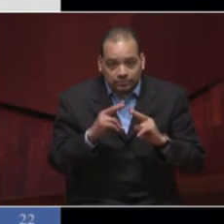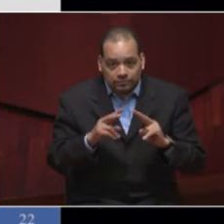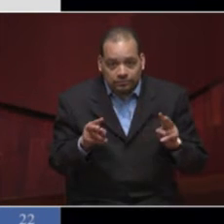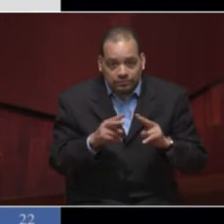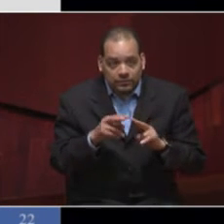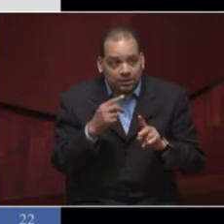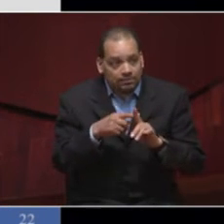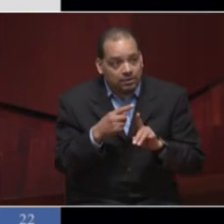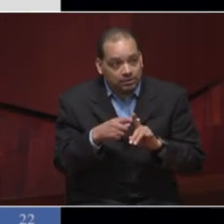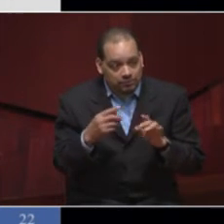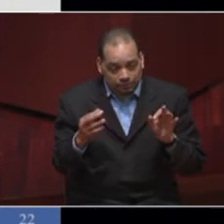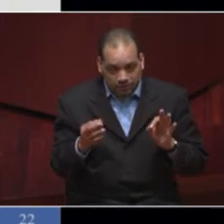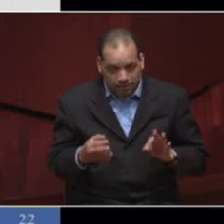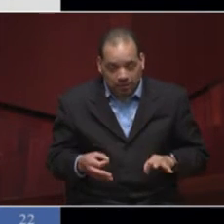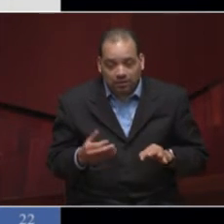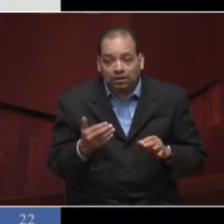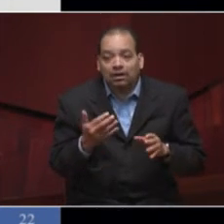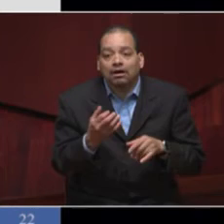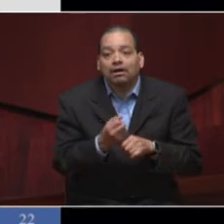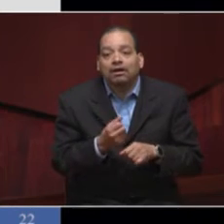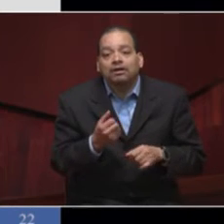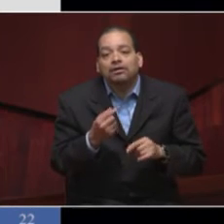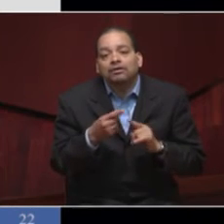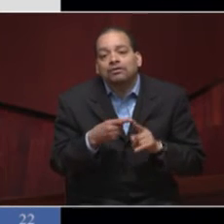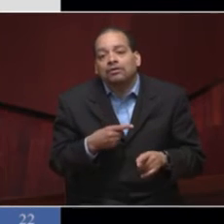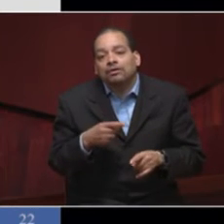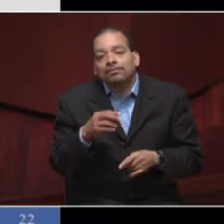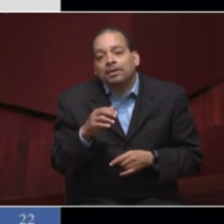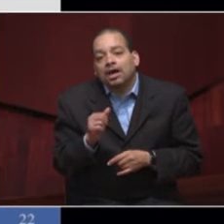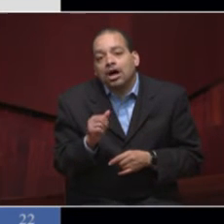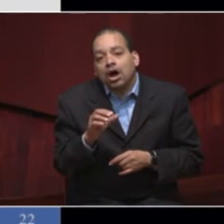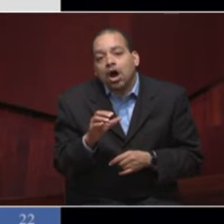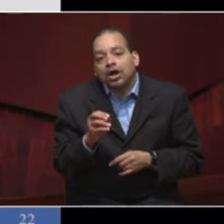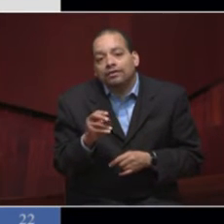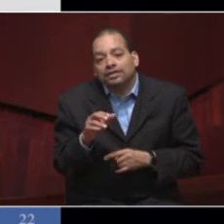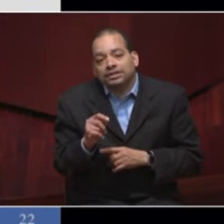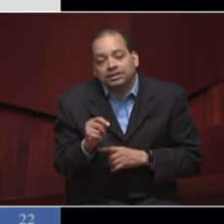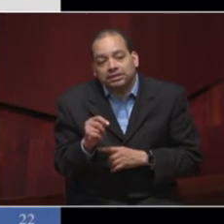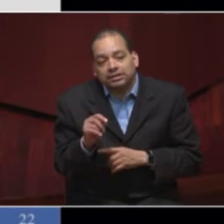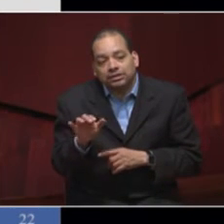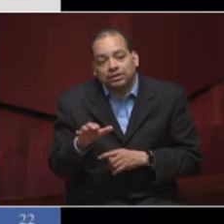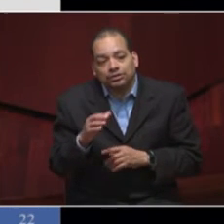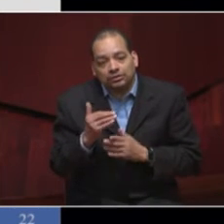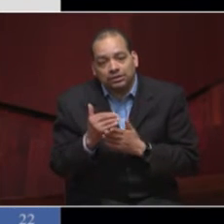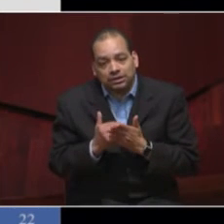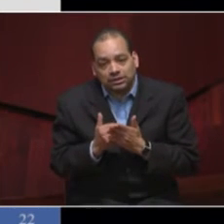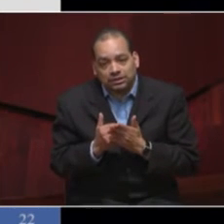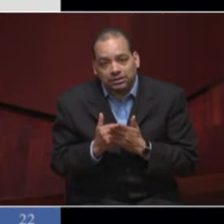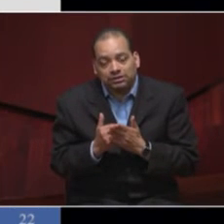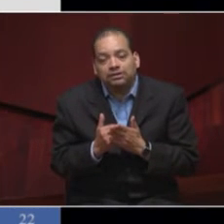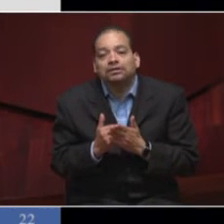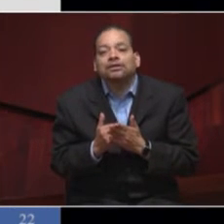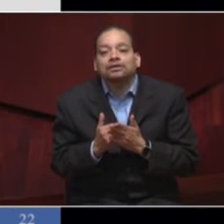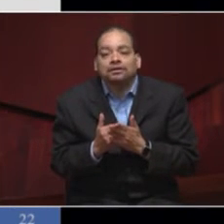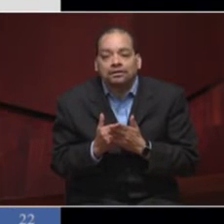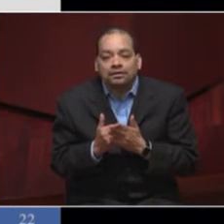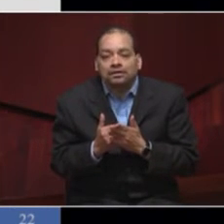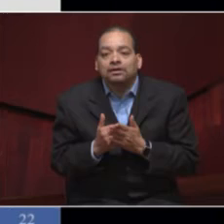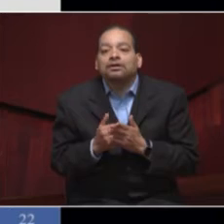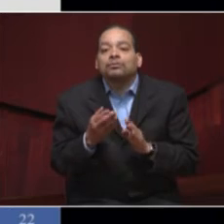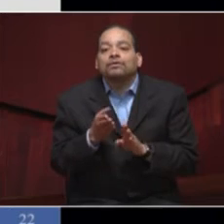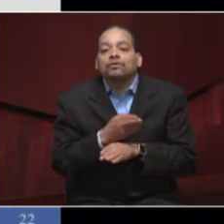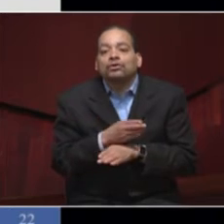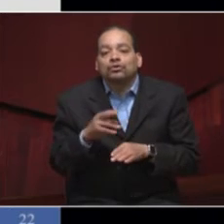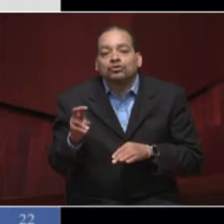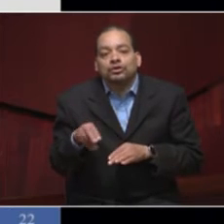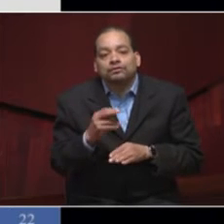feedback on getting an ARCIS list ahead of the load of the transfer request into ERA.